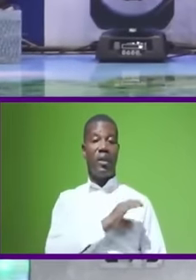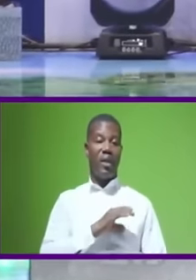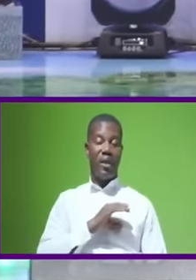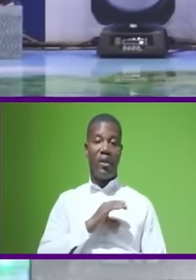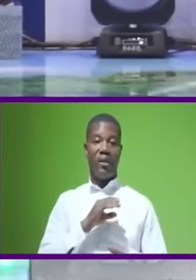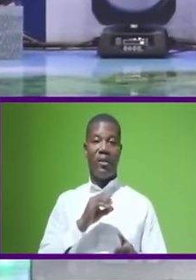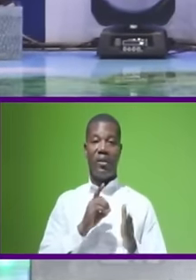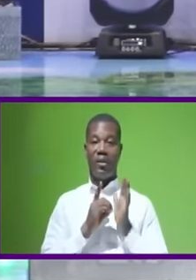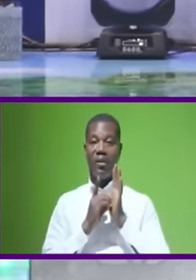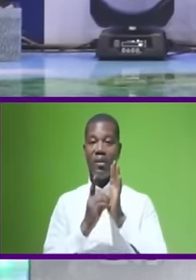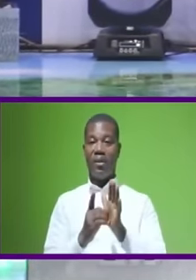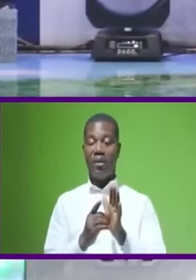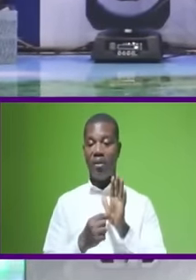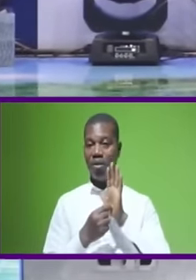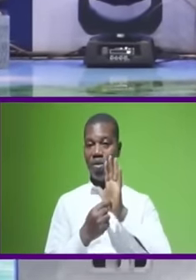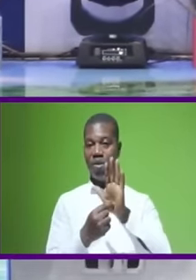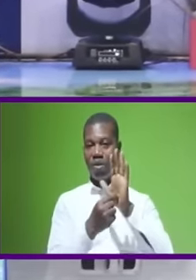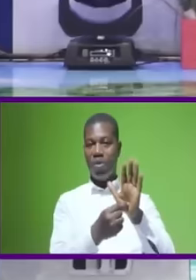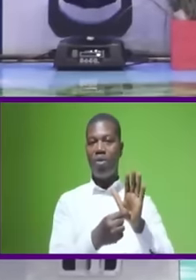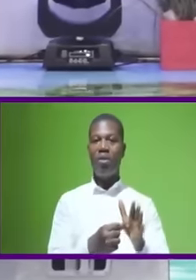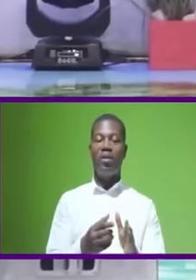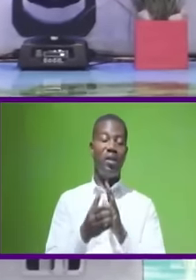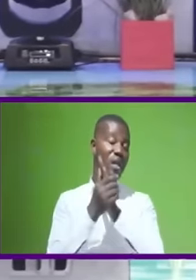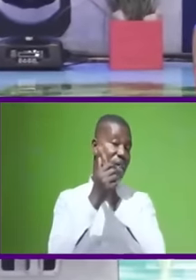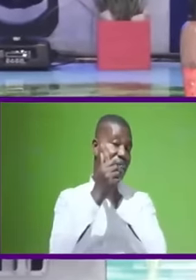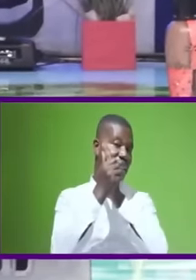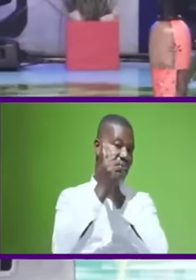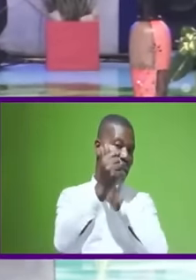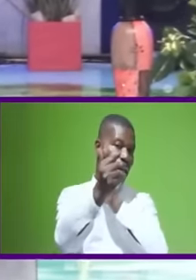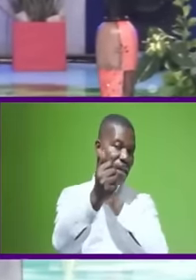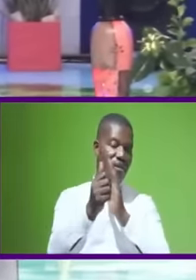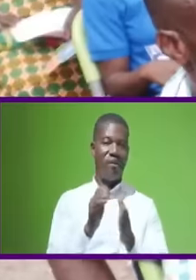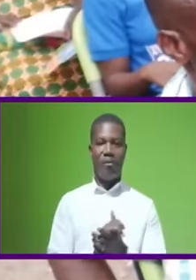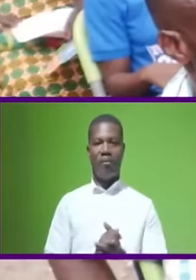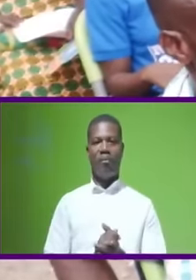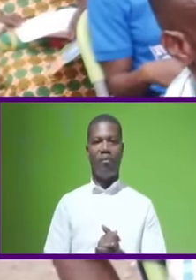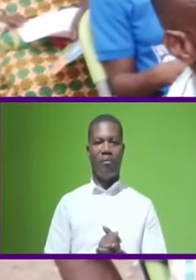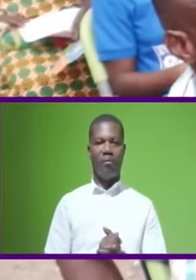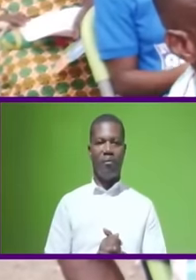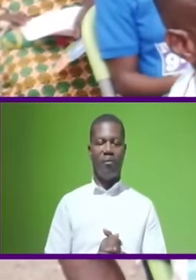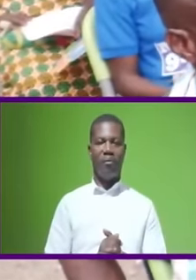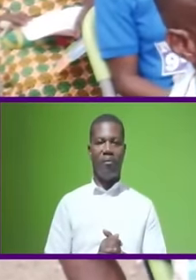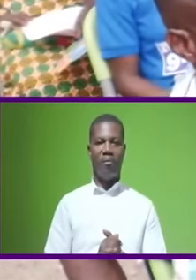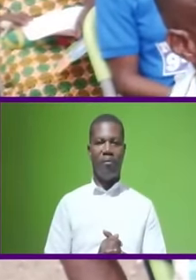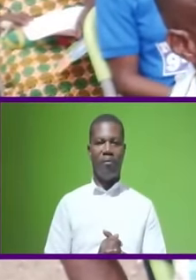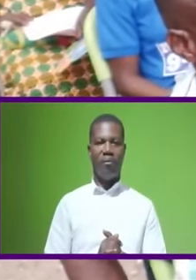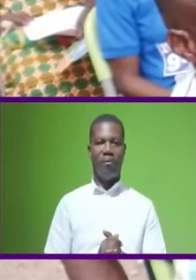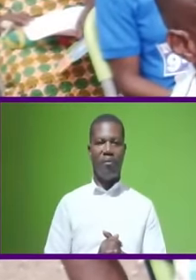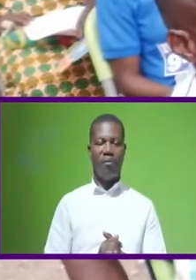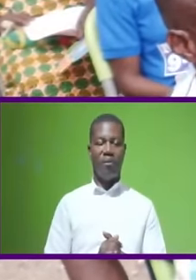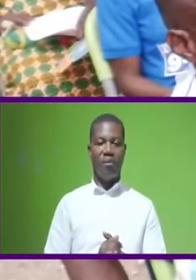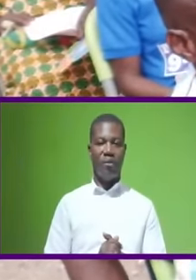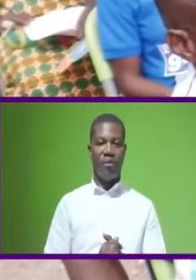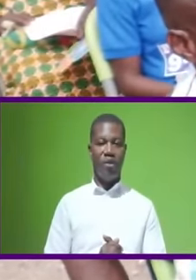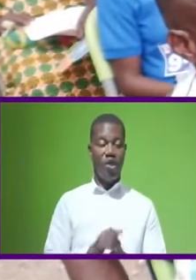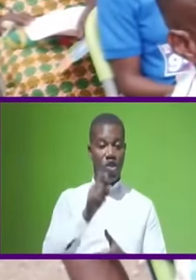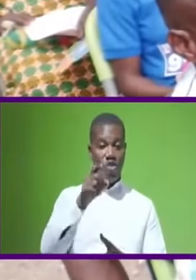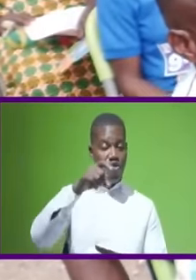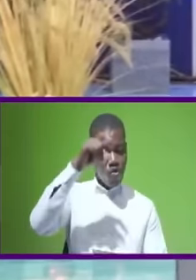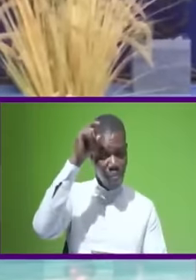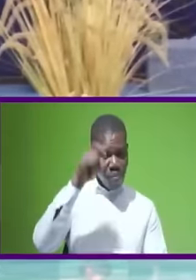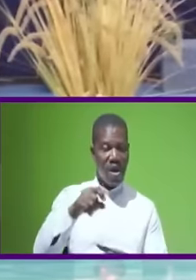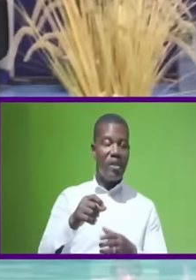talent. So my character, which I continue to demonstrate to you, it is a talent. I also SSO to